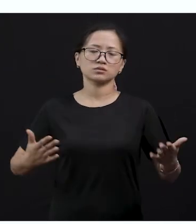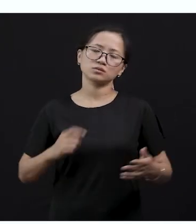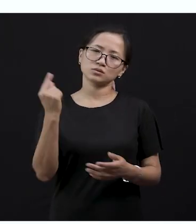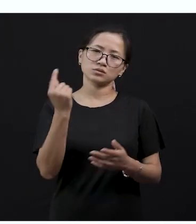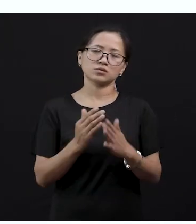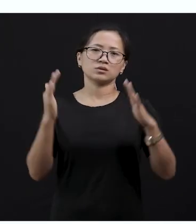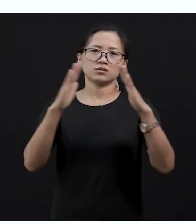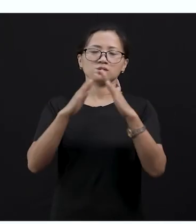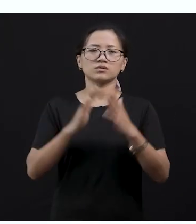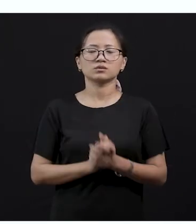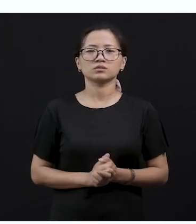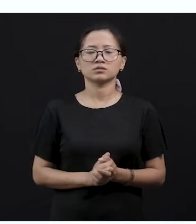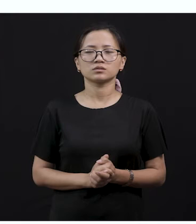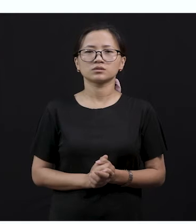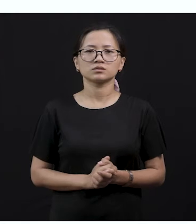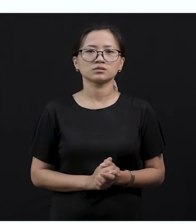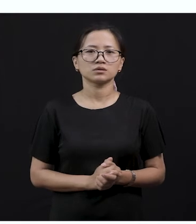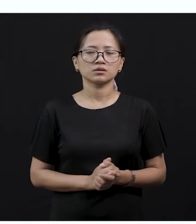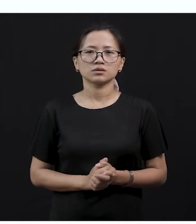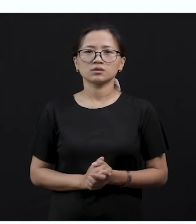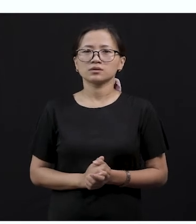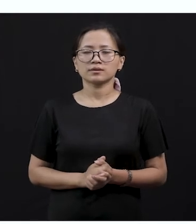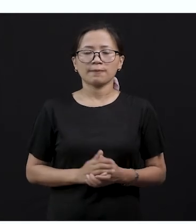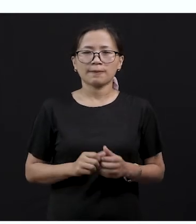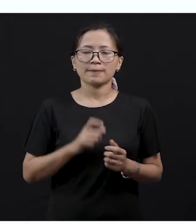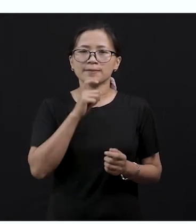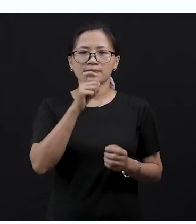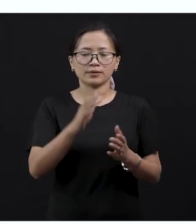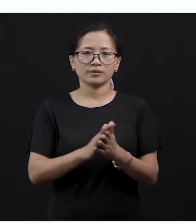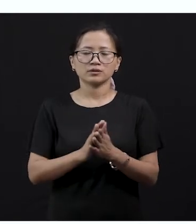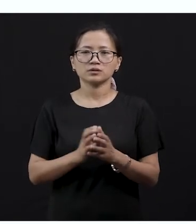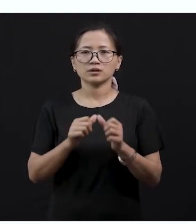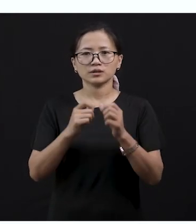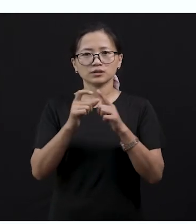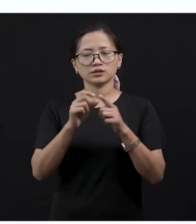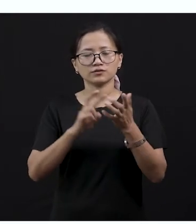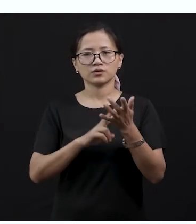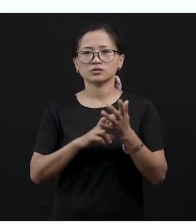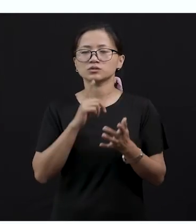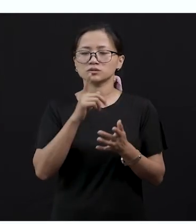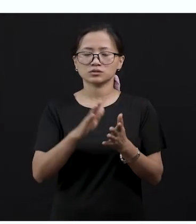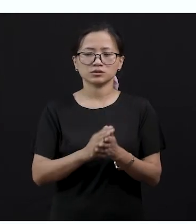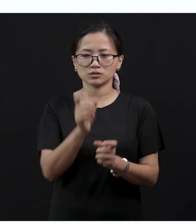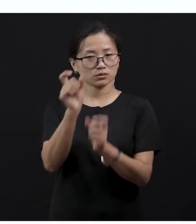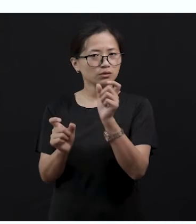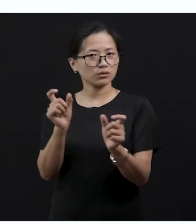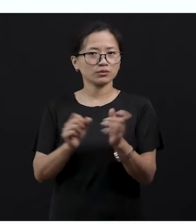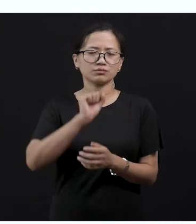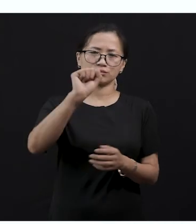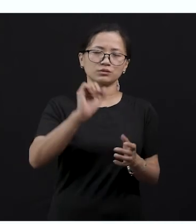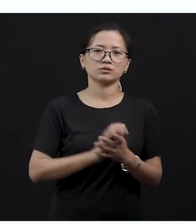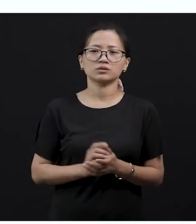home. So Mahatma Gandhi, he advised his own Indian people that we will not use